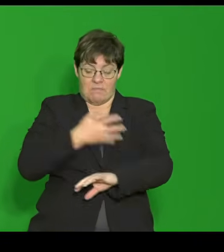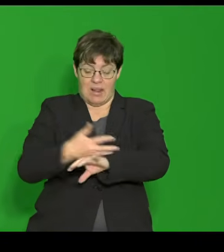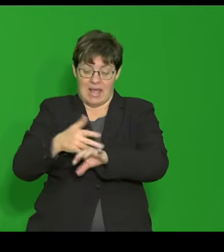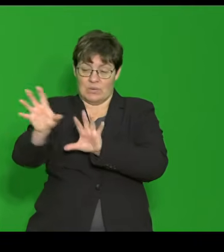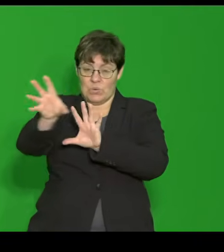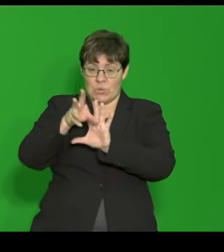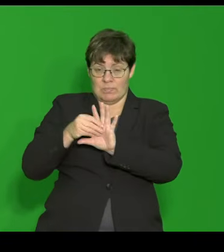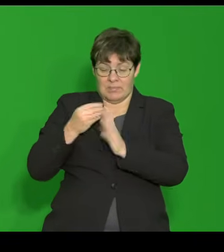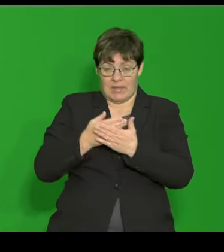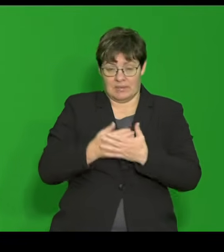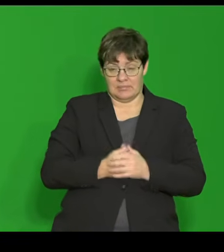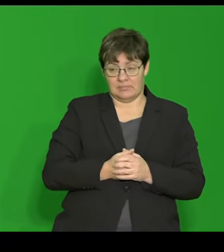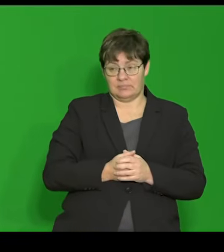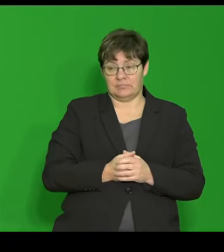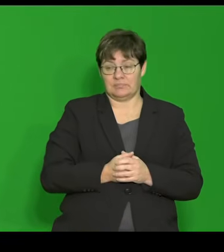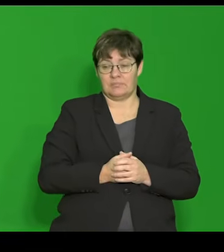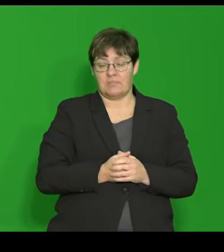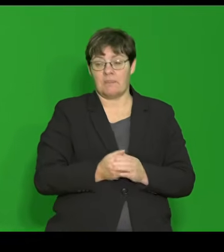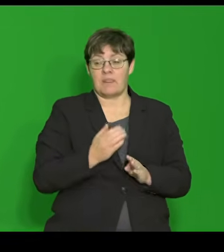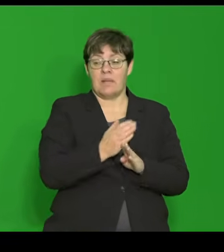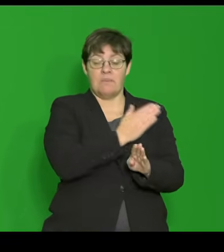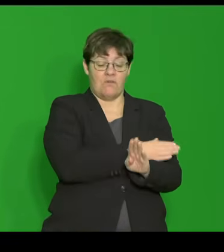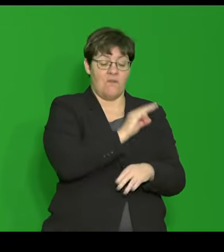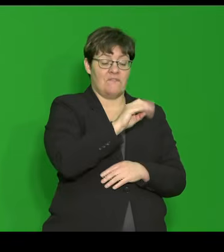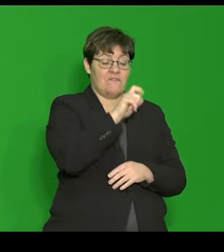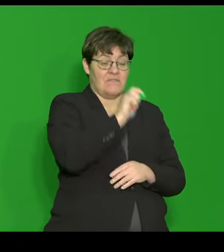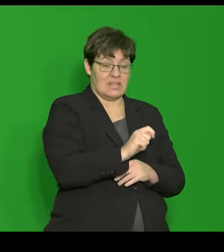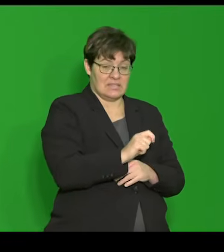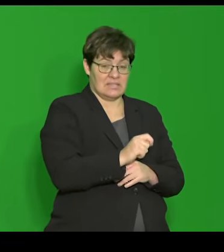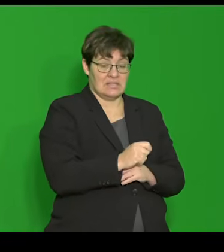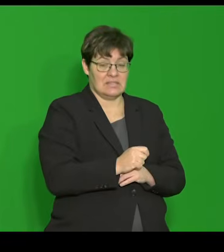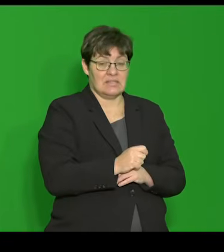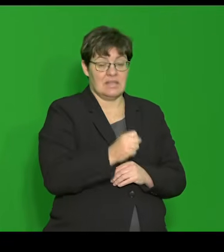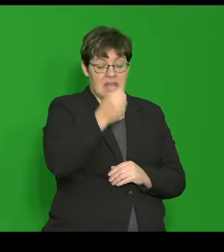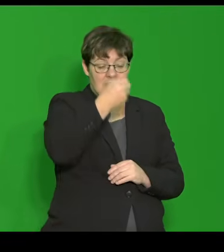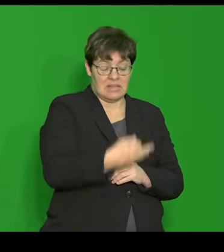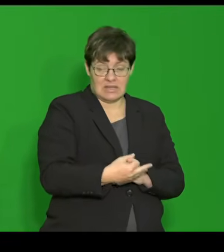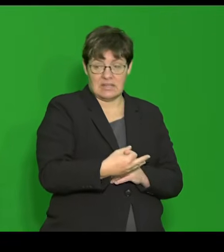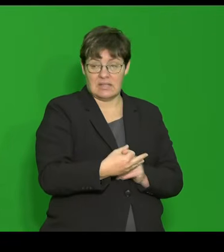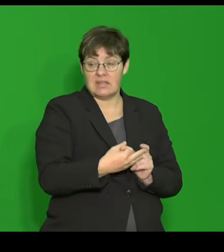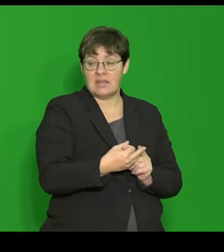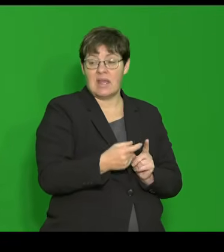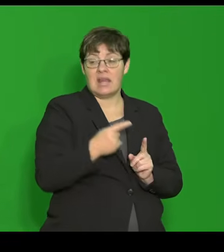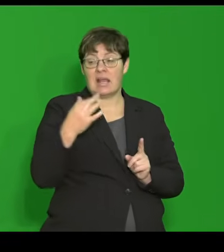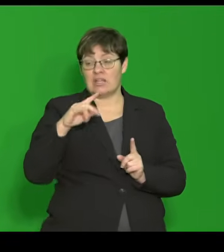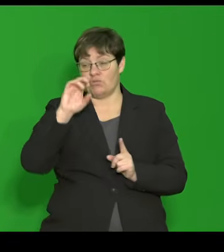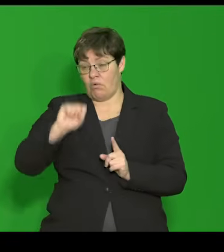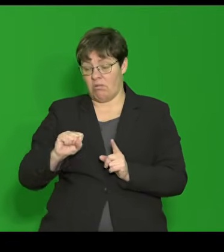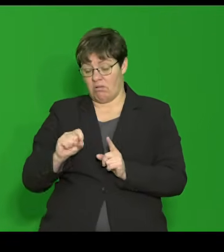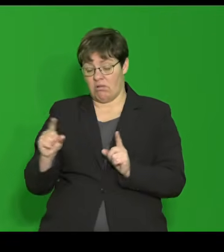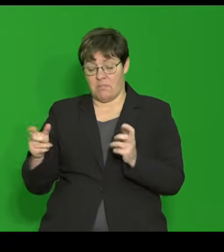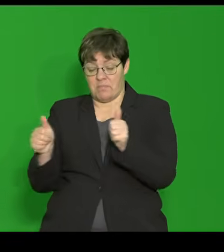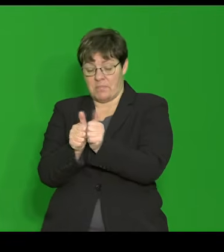absorption in the bloodstream. As we mentioned earlier on, a fat molecule is made up of fatty acid and